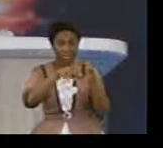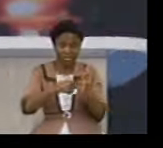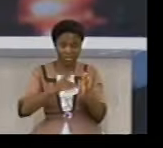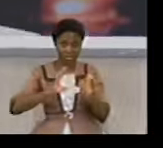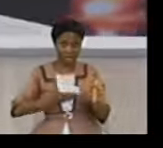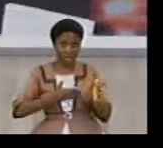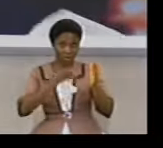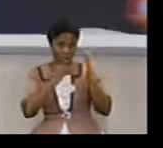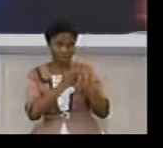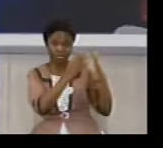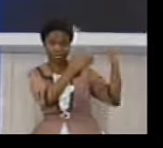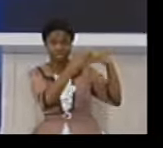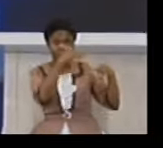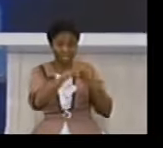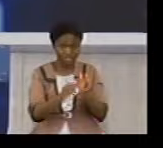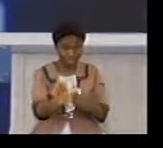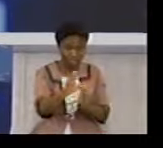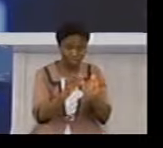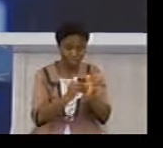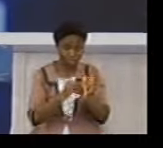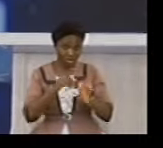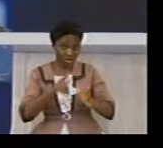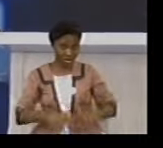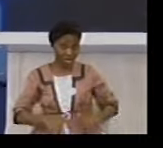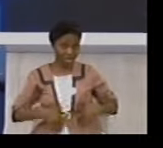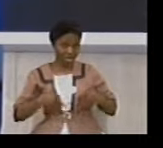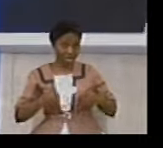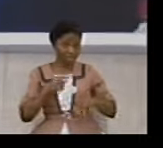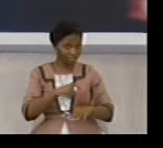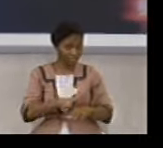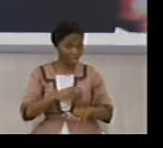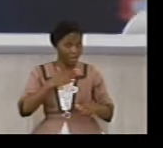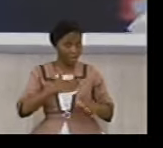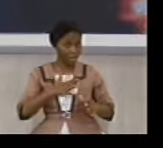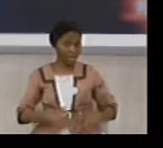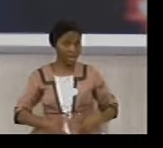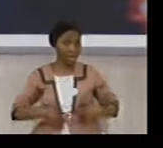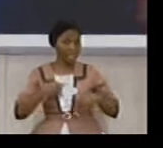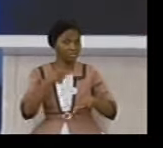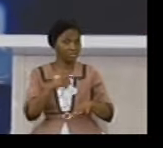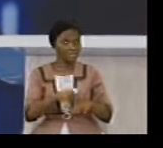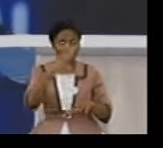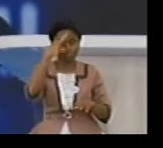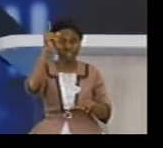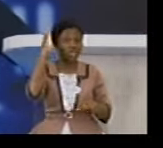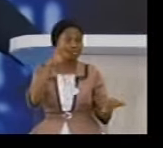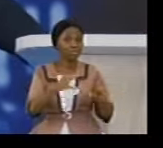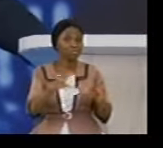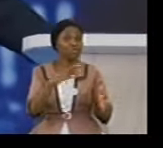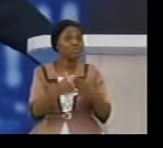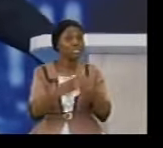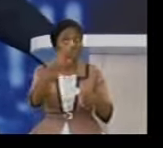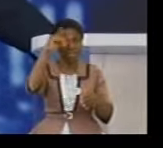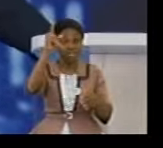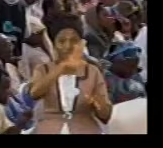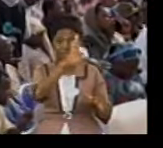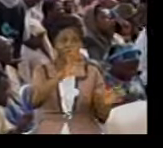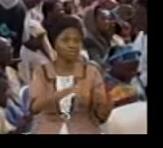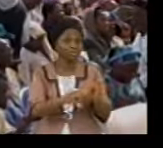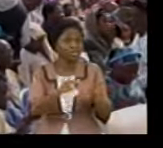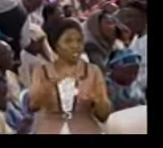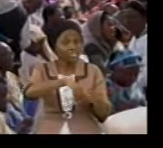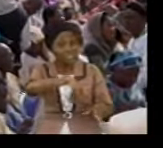in your lifetime, in my lifetime, he will do whatever he has ever done in any other